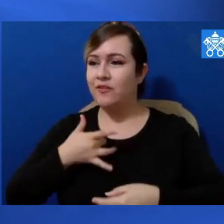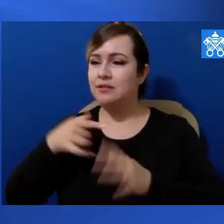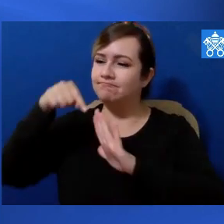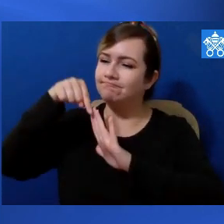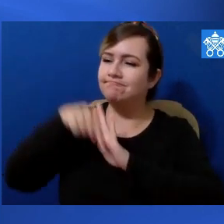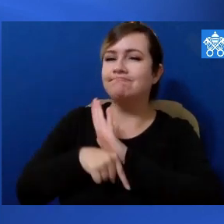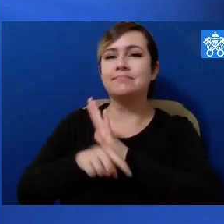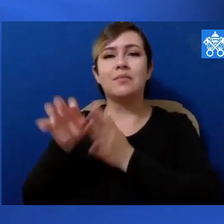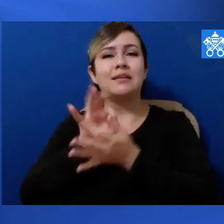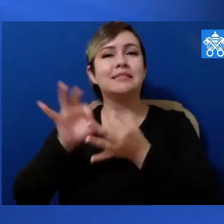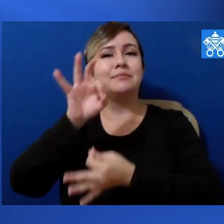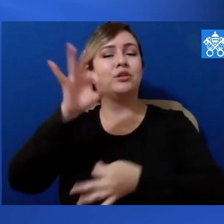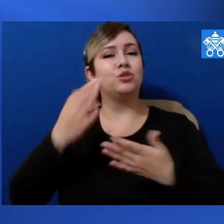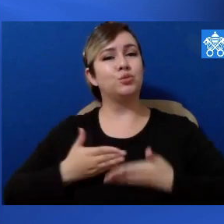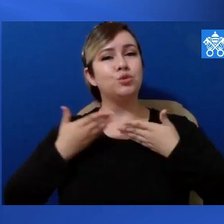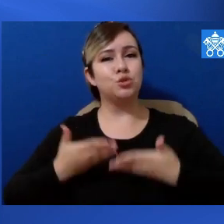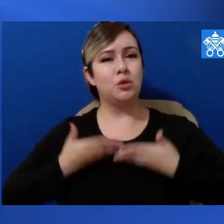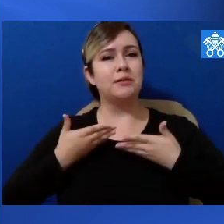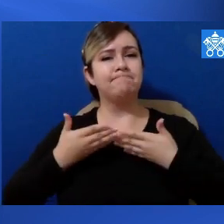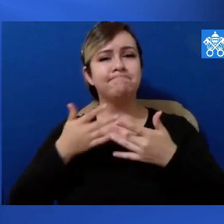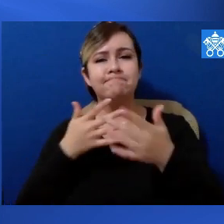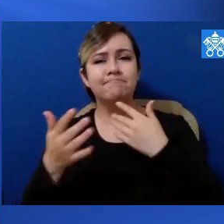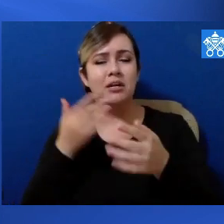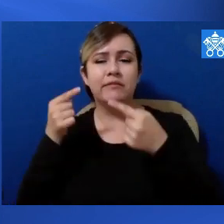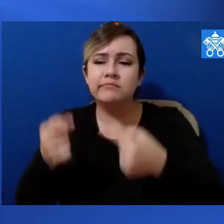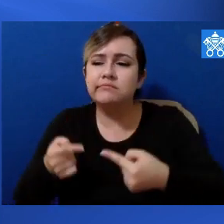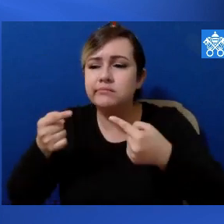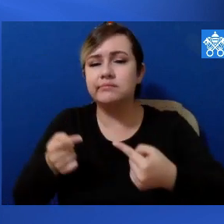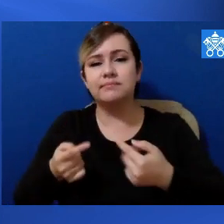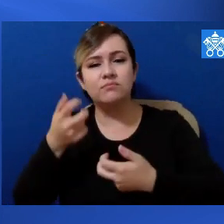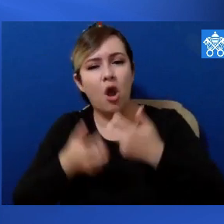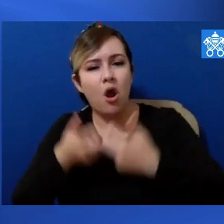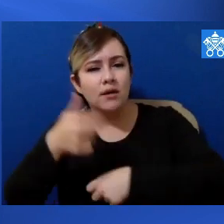joy, even in the midst of trials and tribulations.